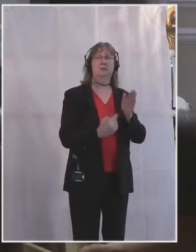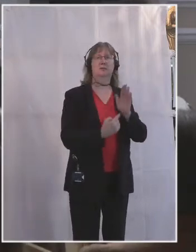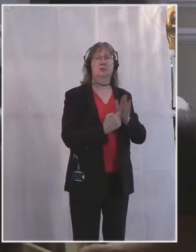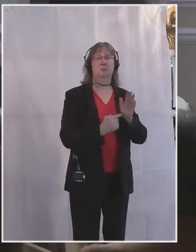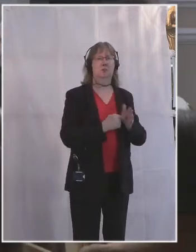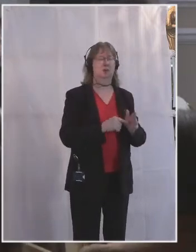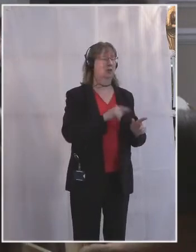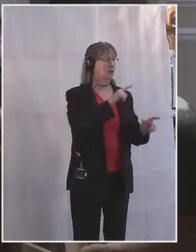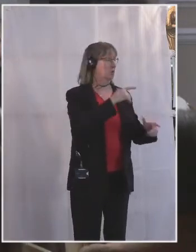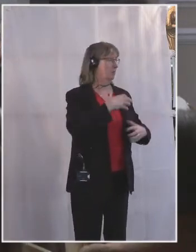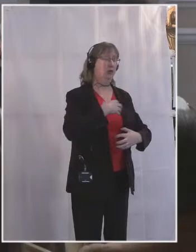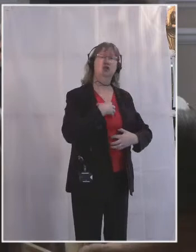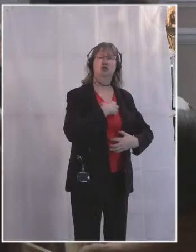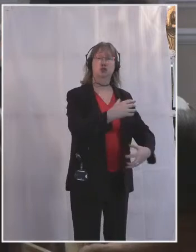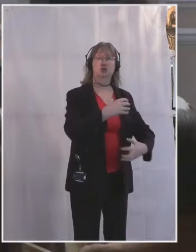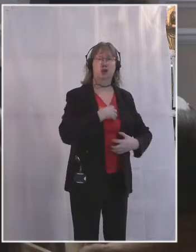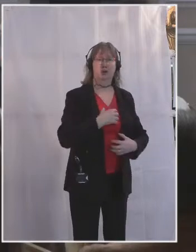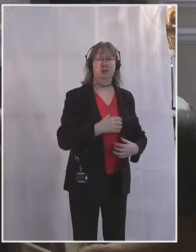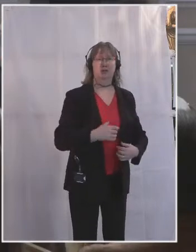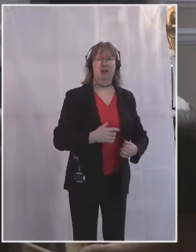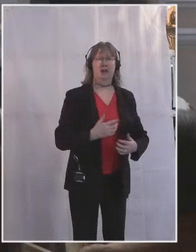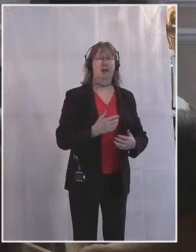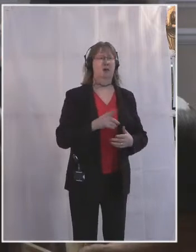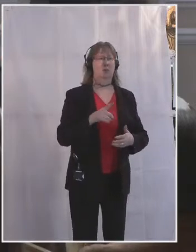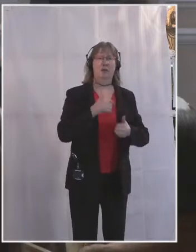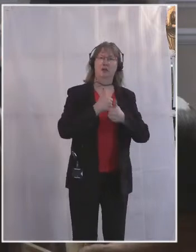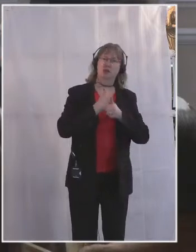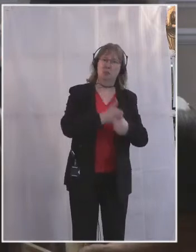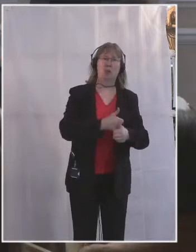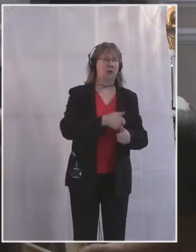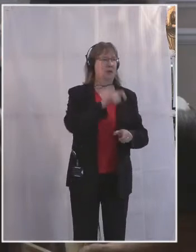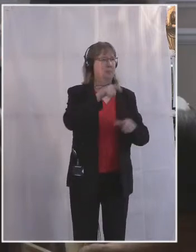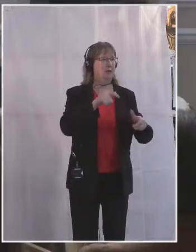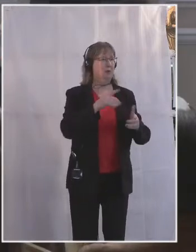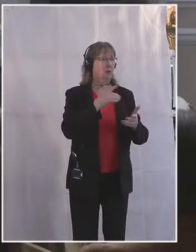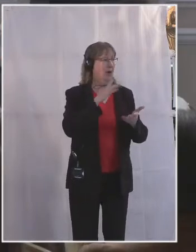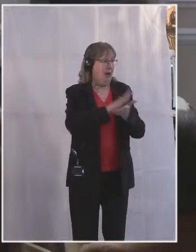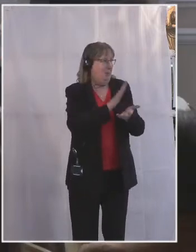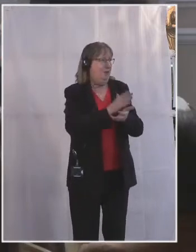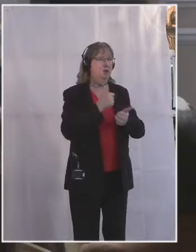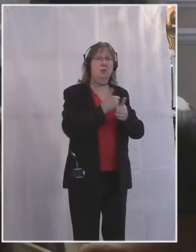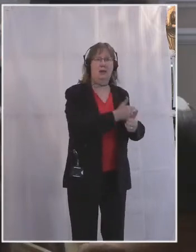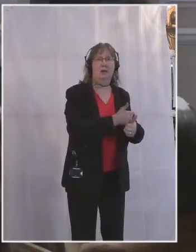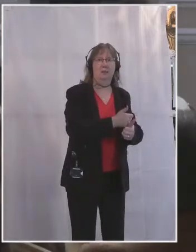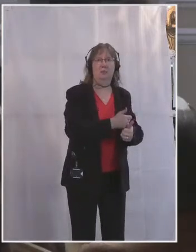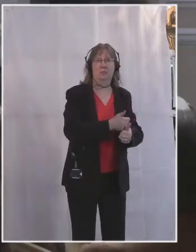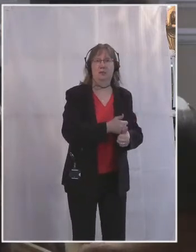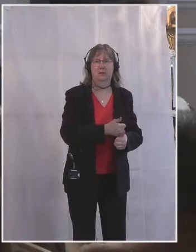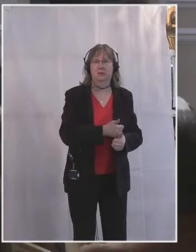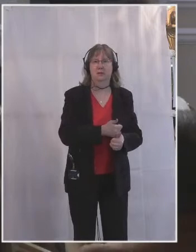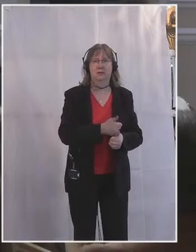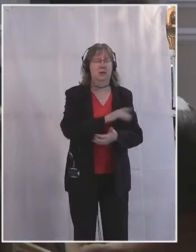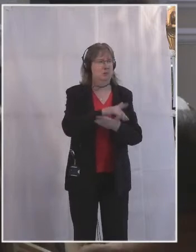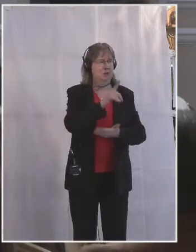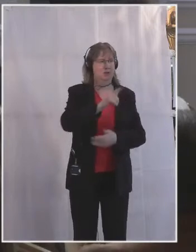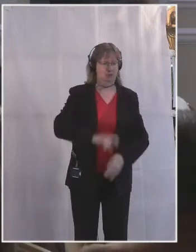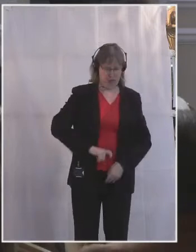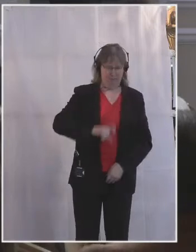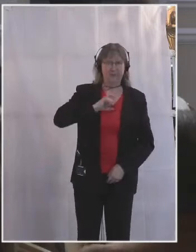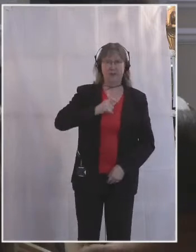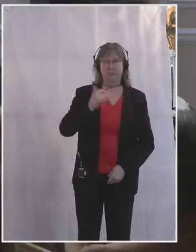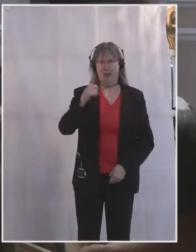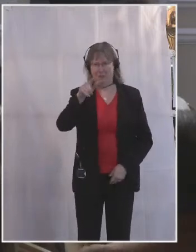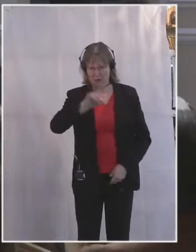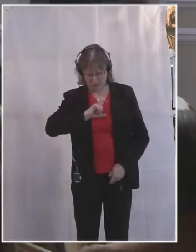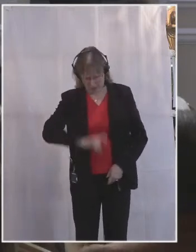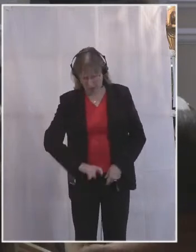with just the sheer amount of support and people who are willing to help. And it will not only sort of increase your confidence, your